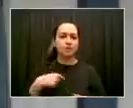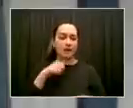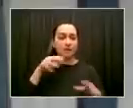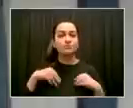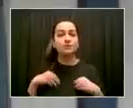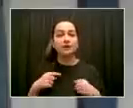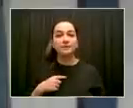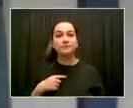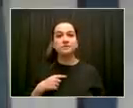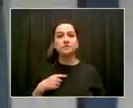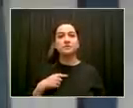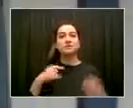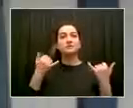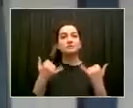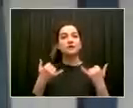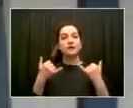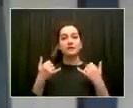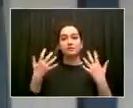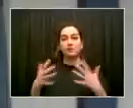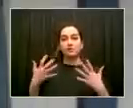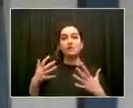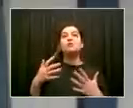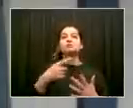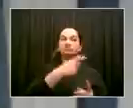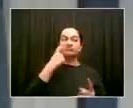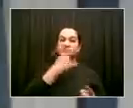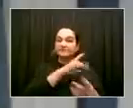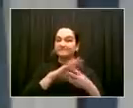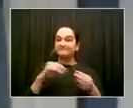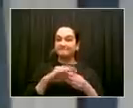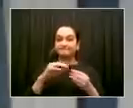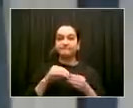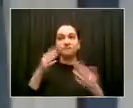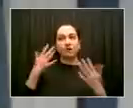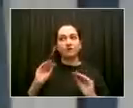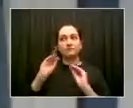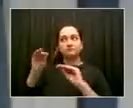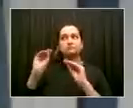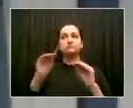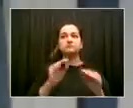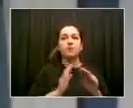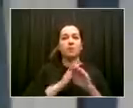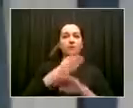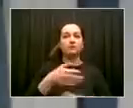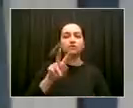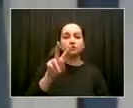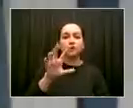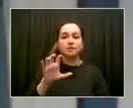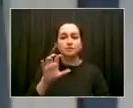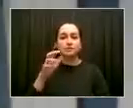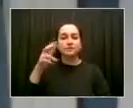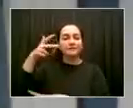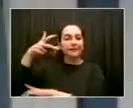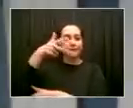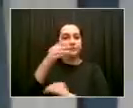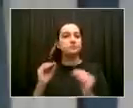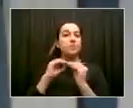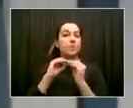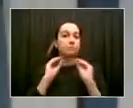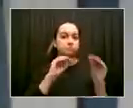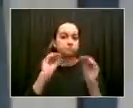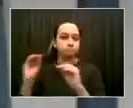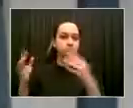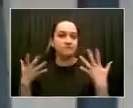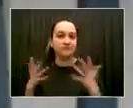city. And then in addition to that, we deployed an additional 12 square miles of ShotSpotter coverage within the city. Now, this isn't just